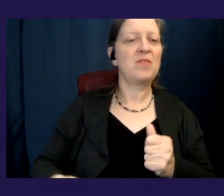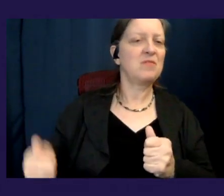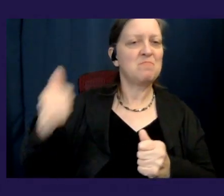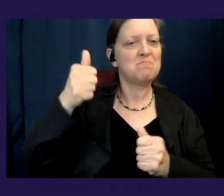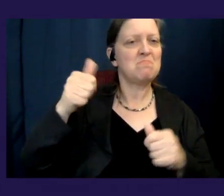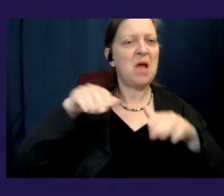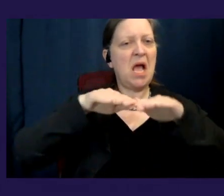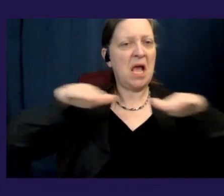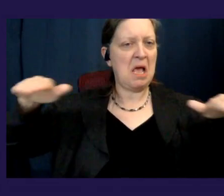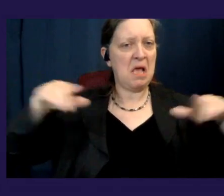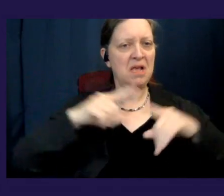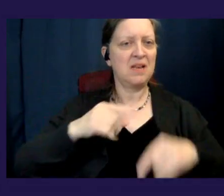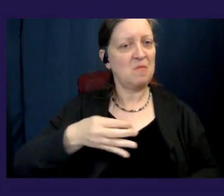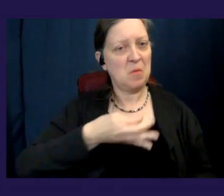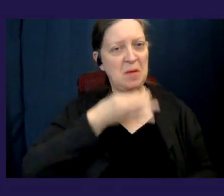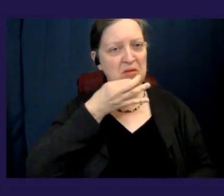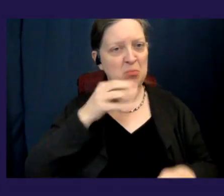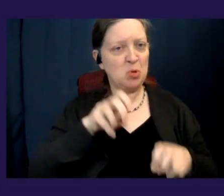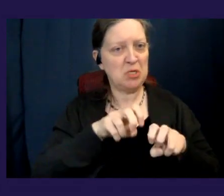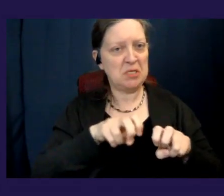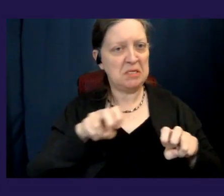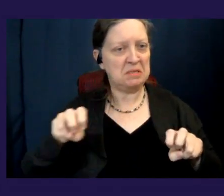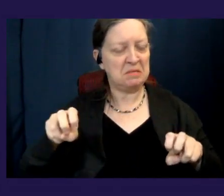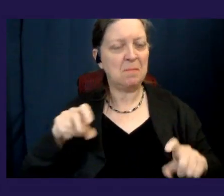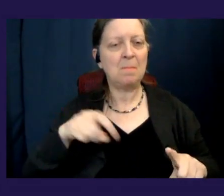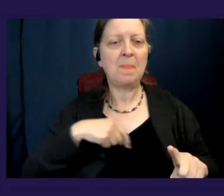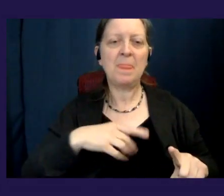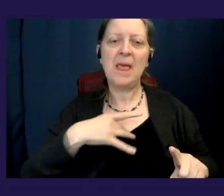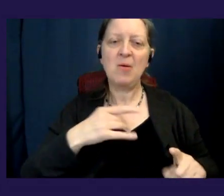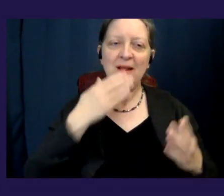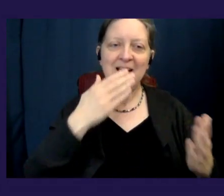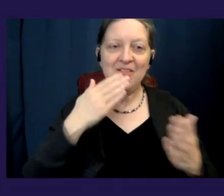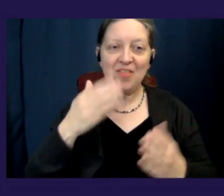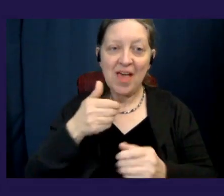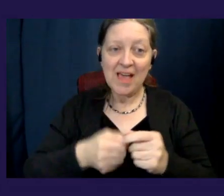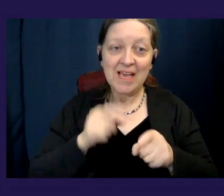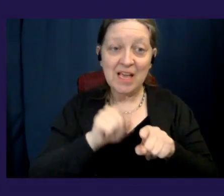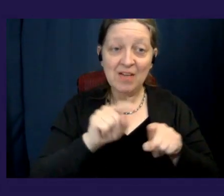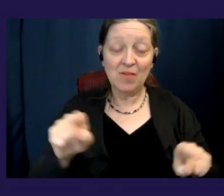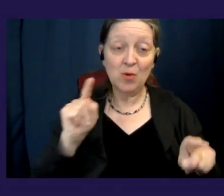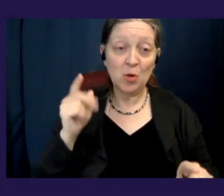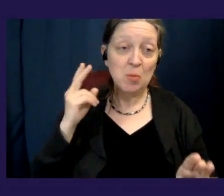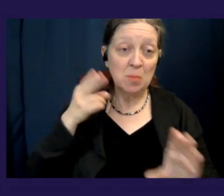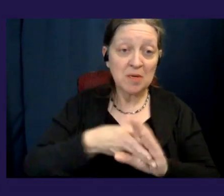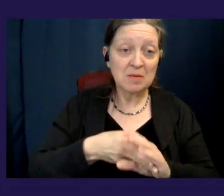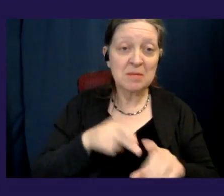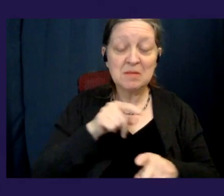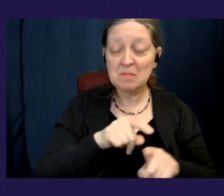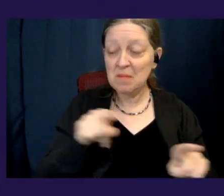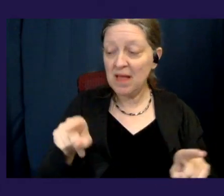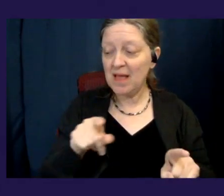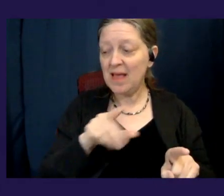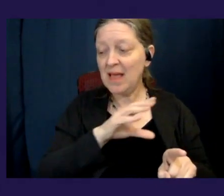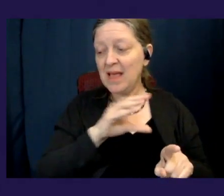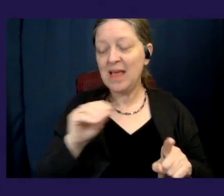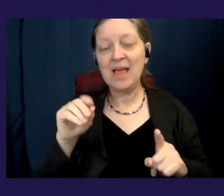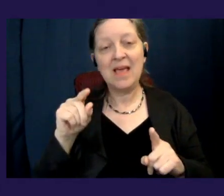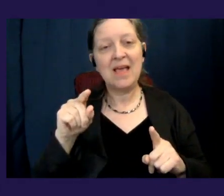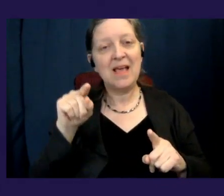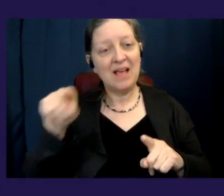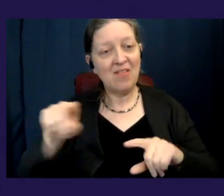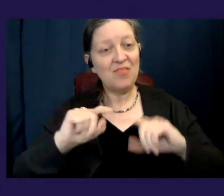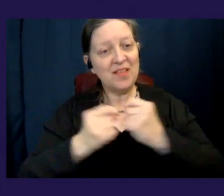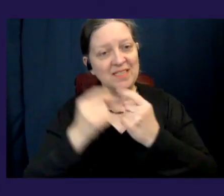thank every single one of you who participated, the NESM team for their leadership, and definitely,